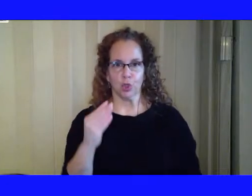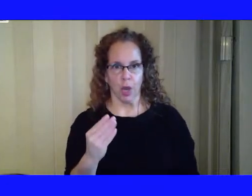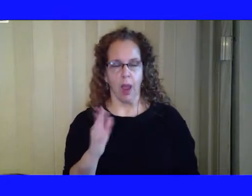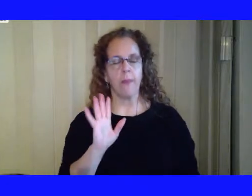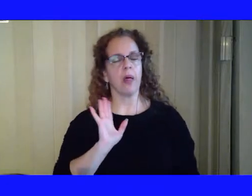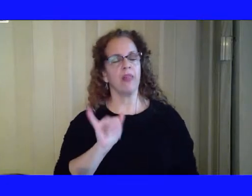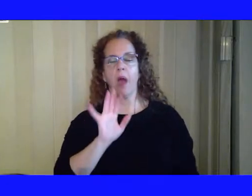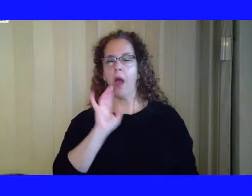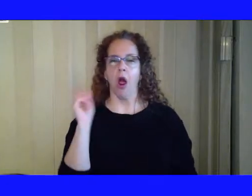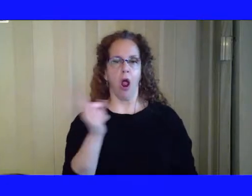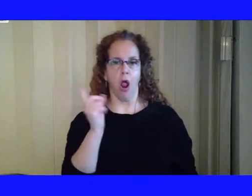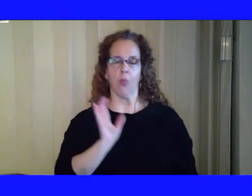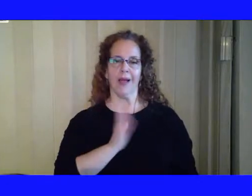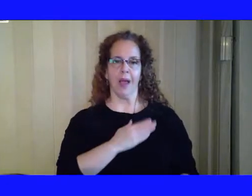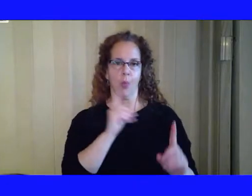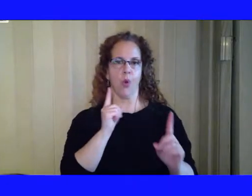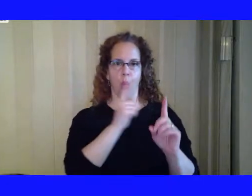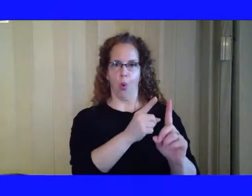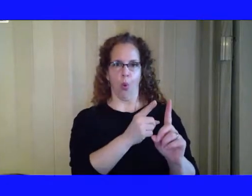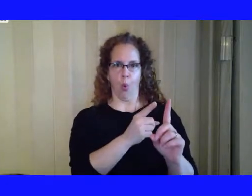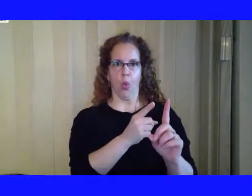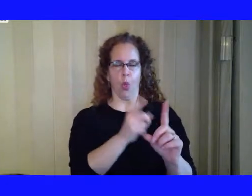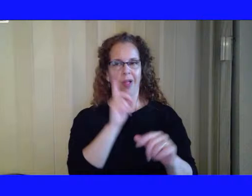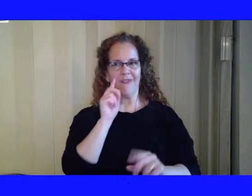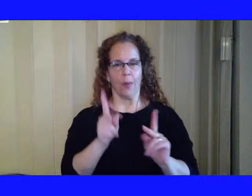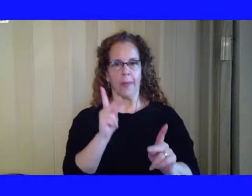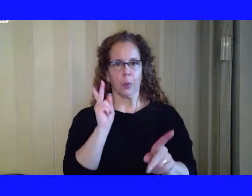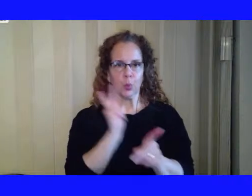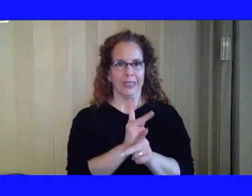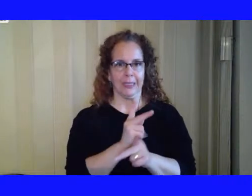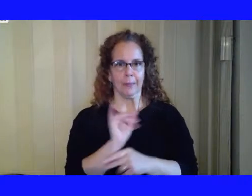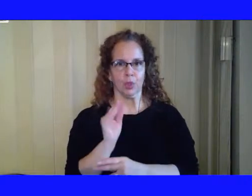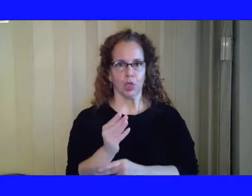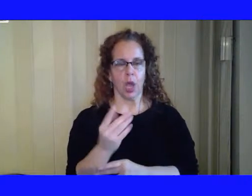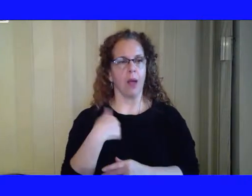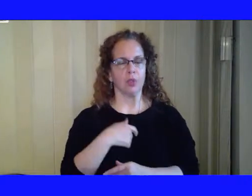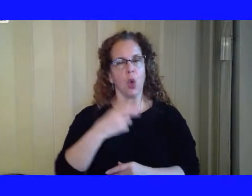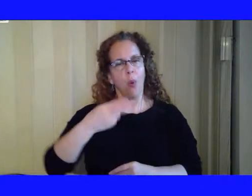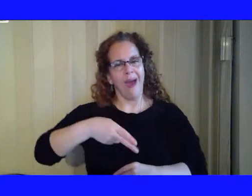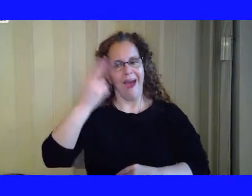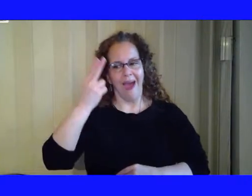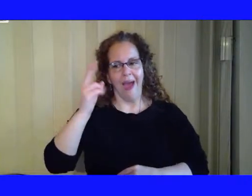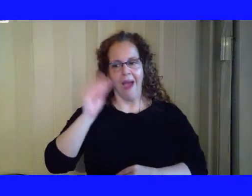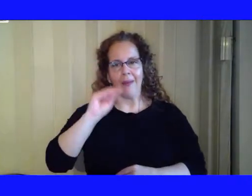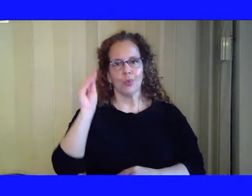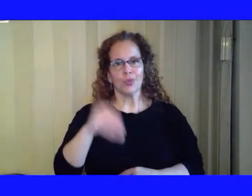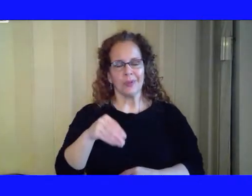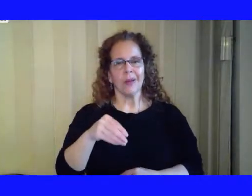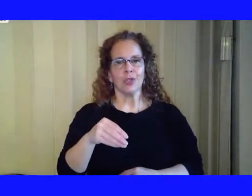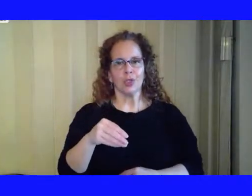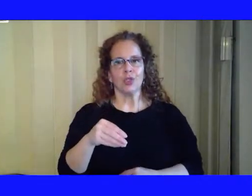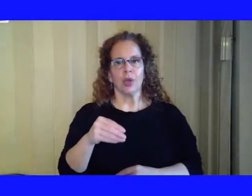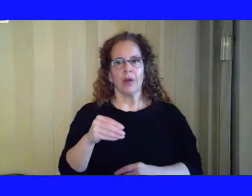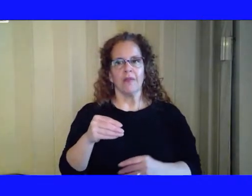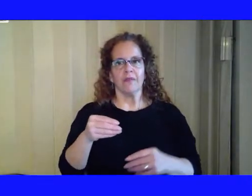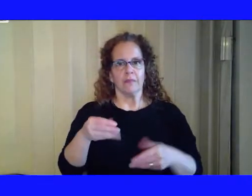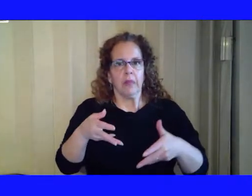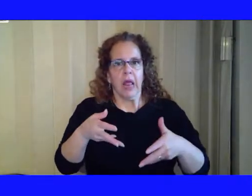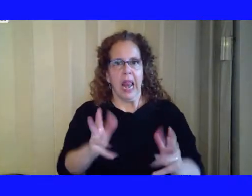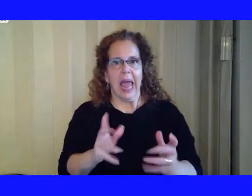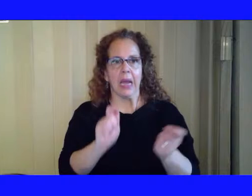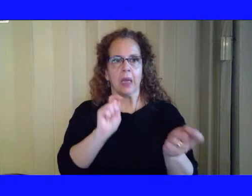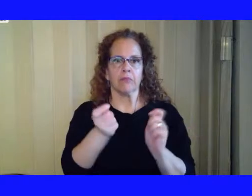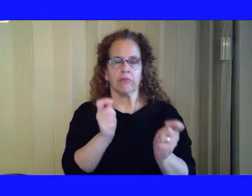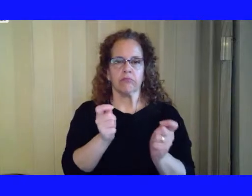fairly consistent over time. People do use the Office of EEO as we move on in the presentation, and you'll